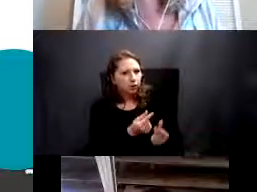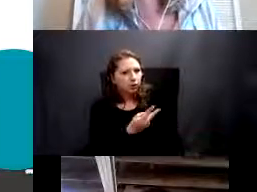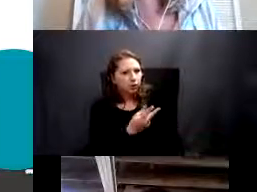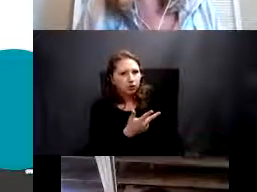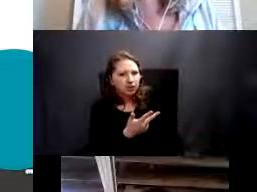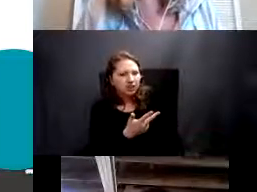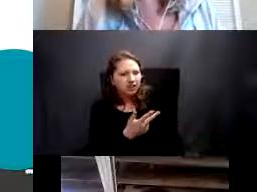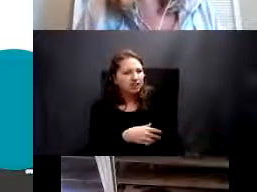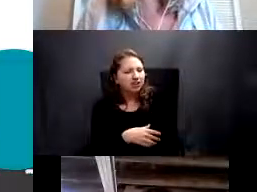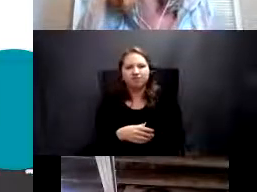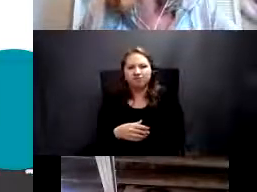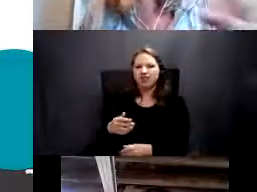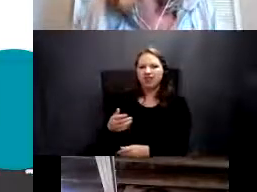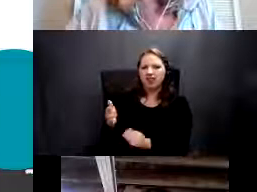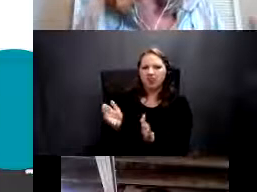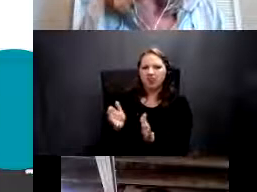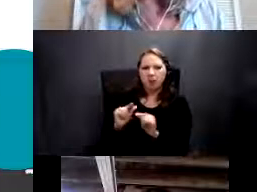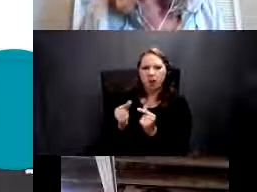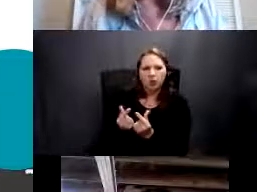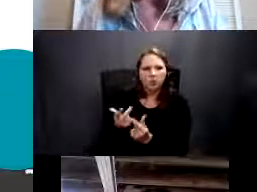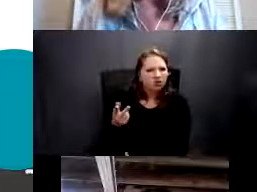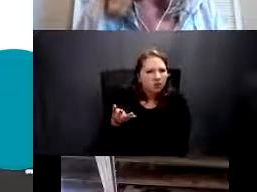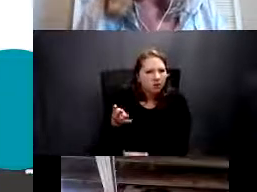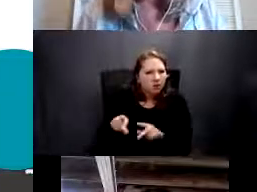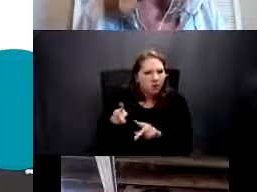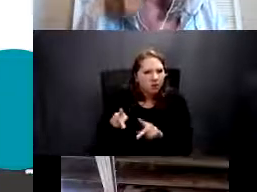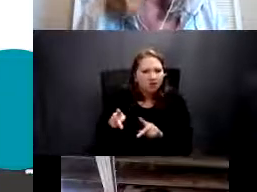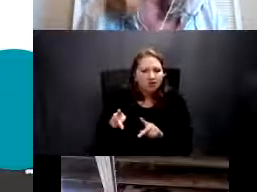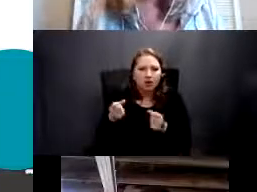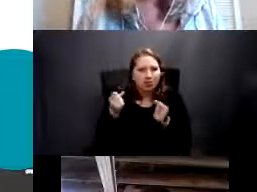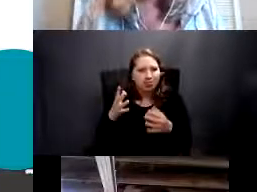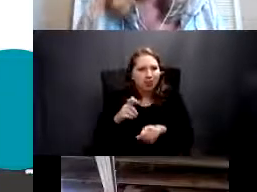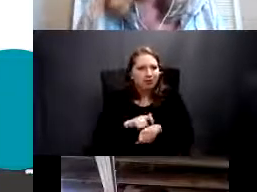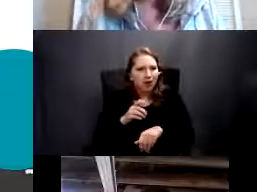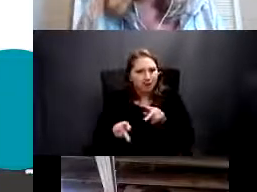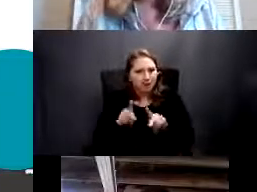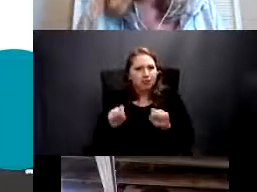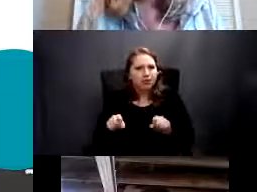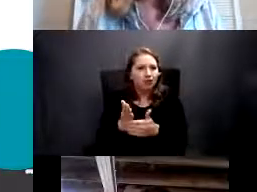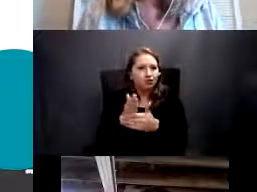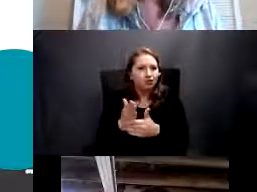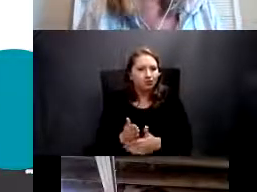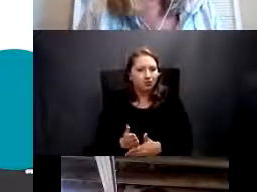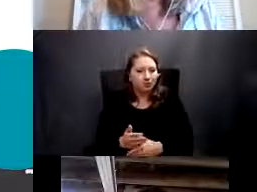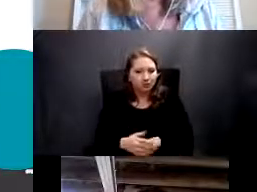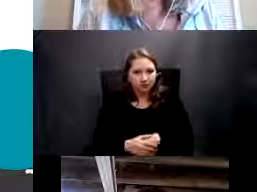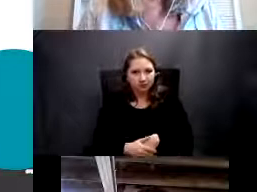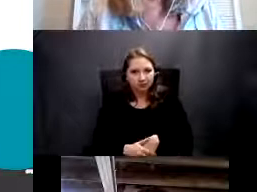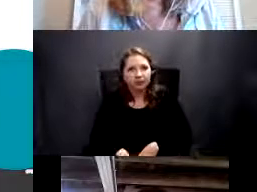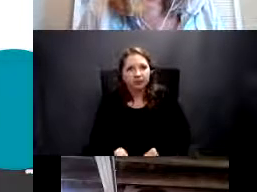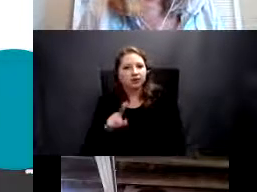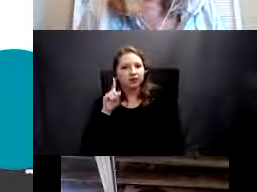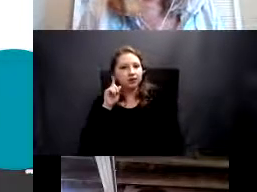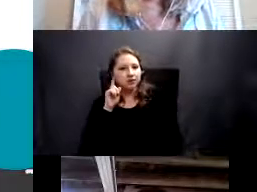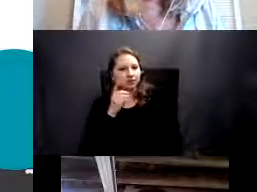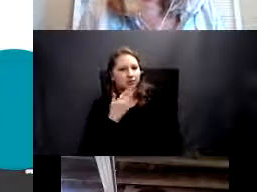small groups? That way there's lots of opportunity for sharing. Sounds good. And how